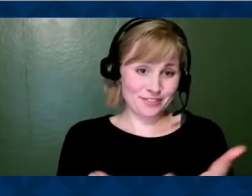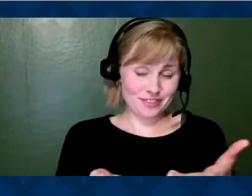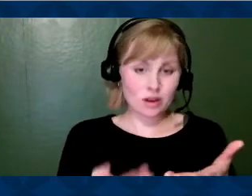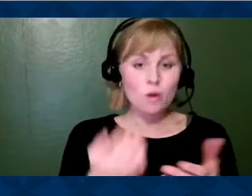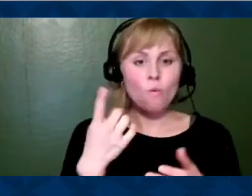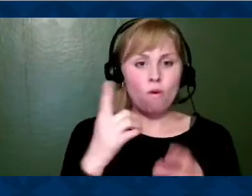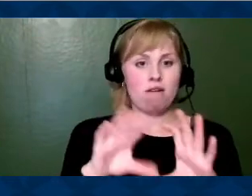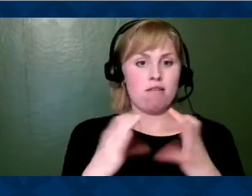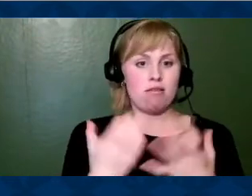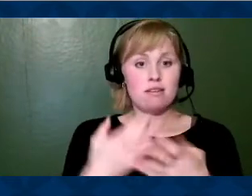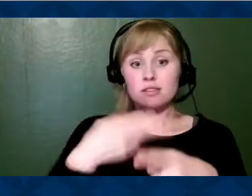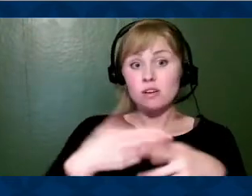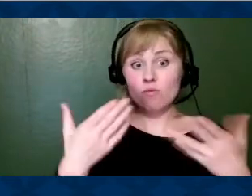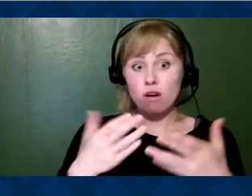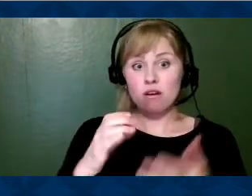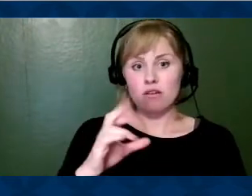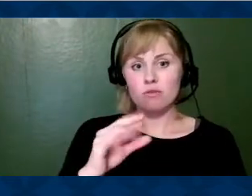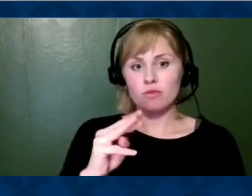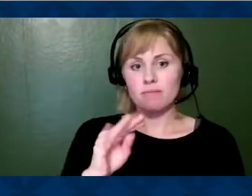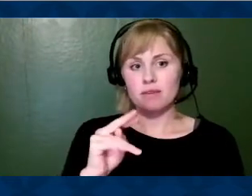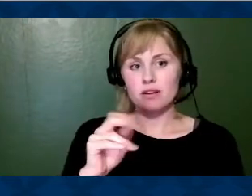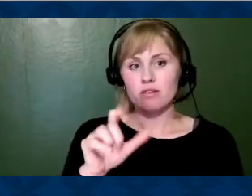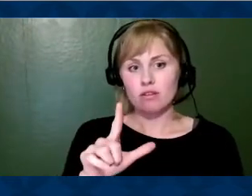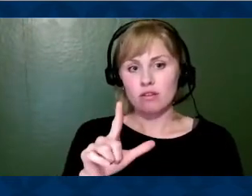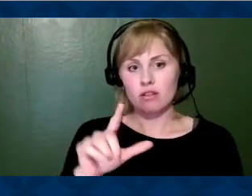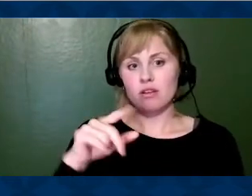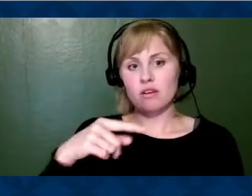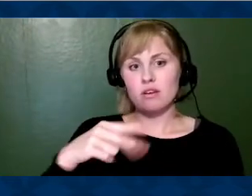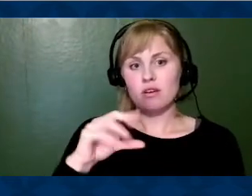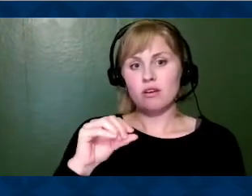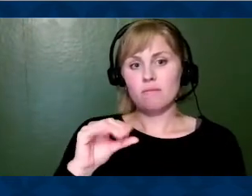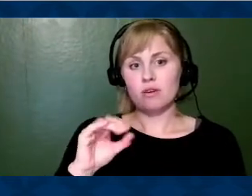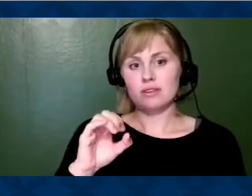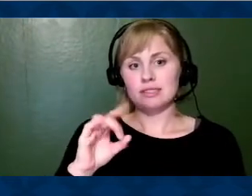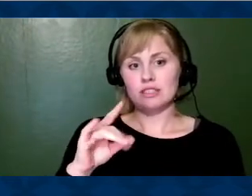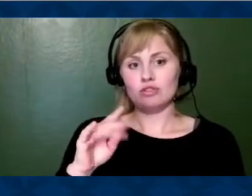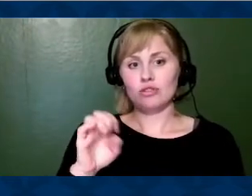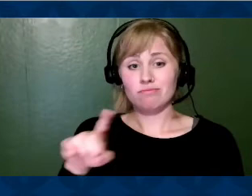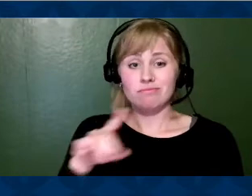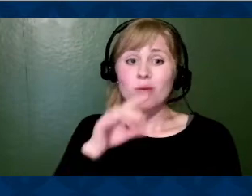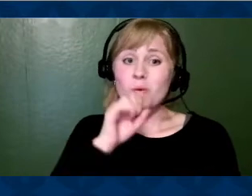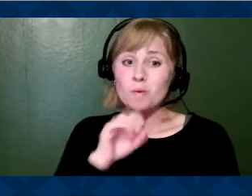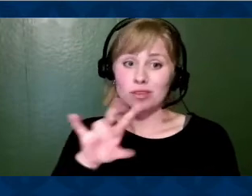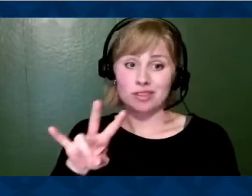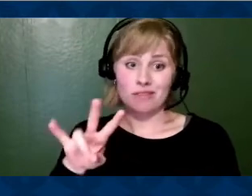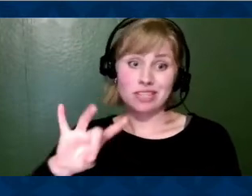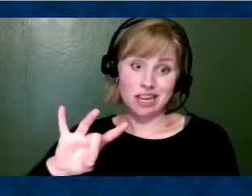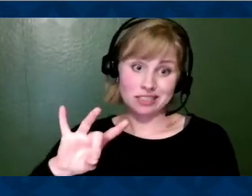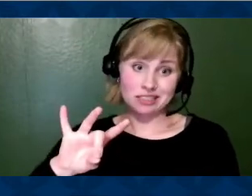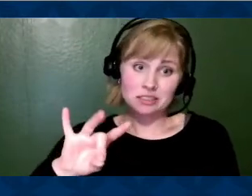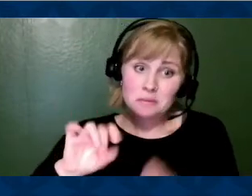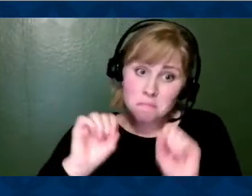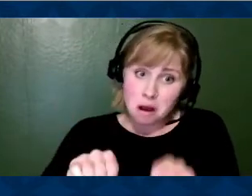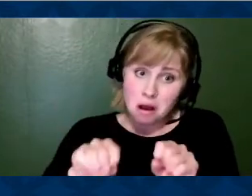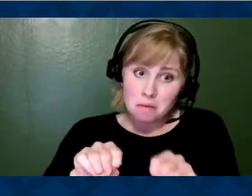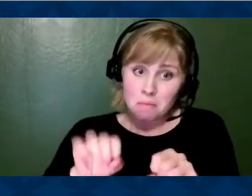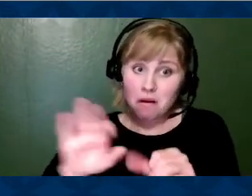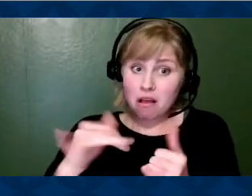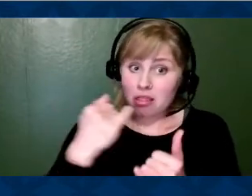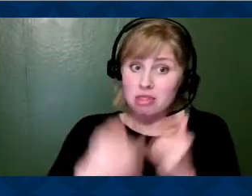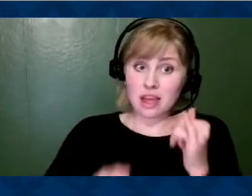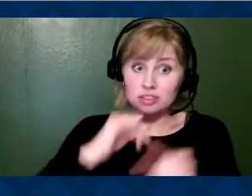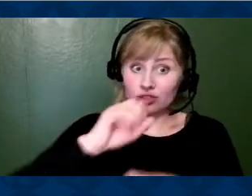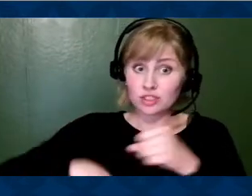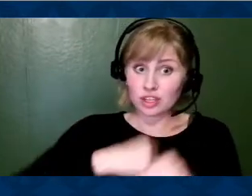Procedure. And it's interesting, he's 78 years old. This may be his last year that he teaches, although I hope not. He didn't flinch when